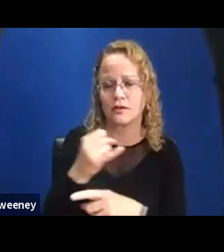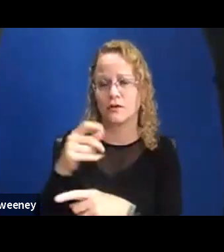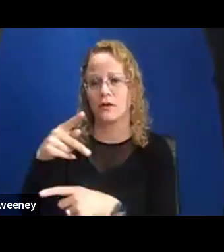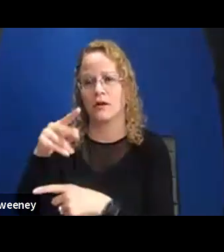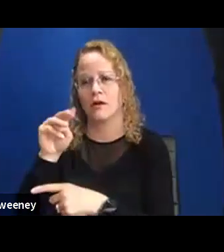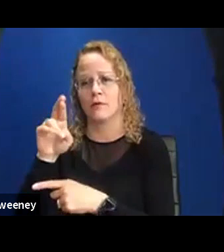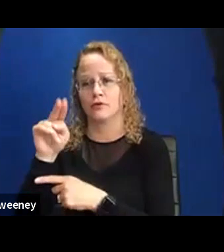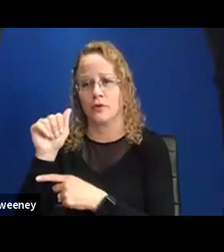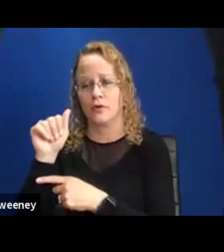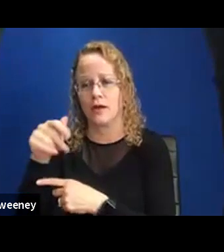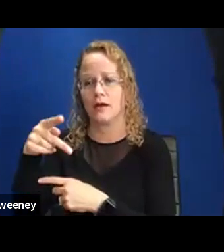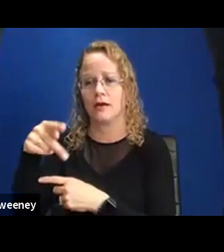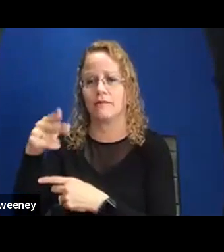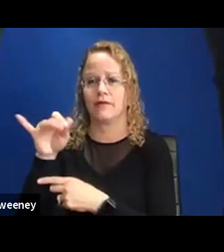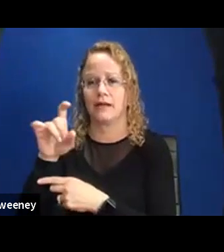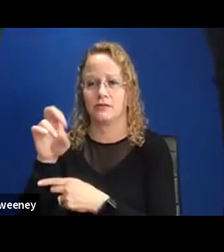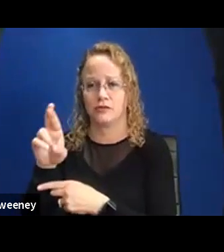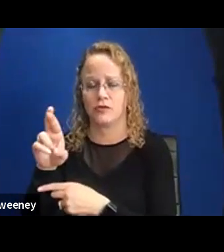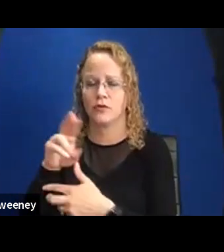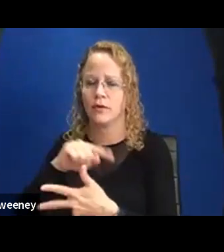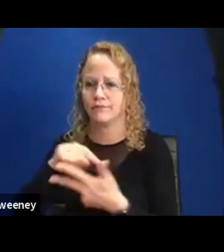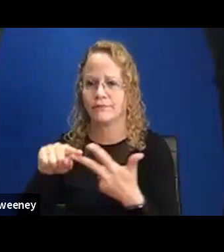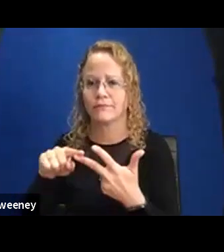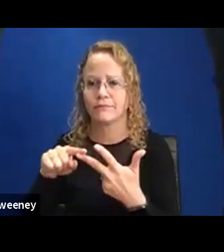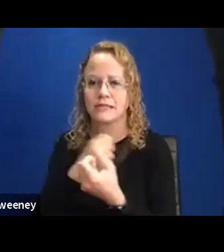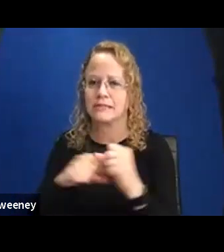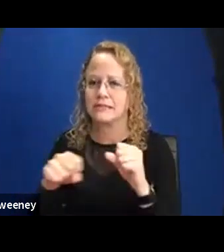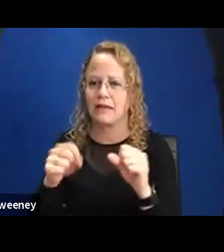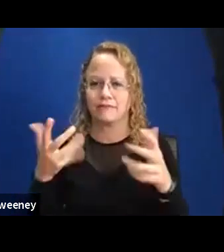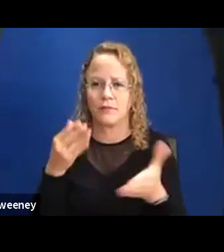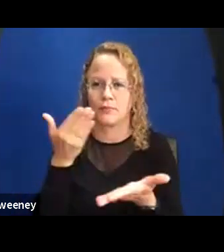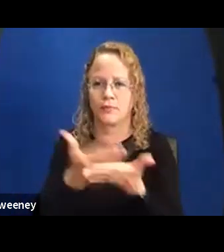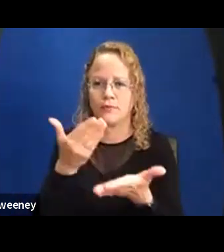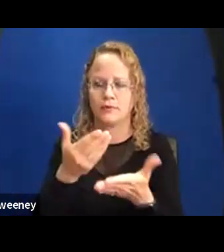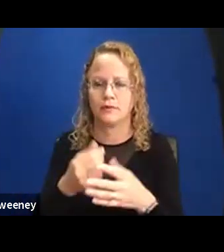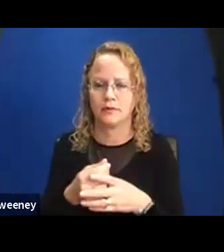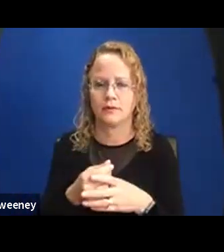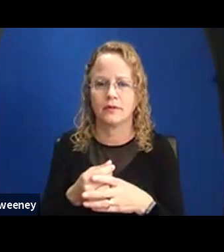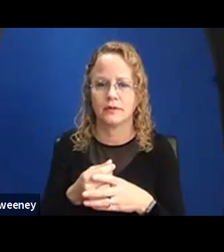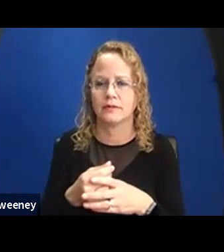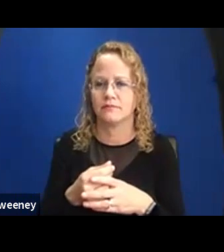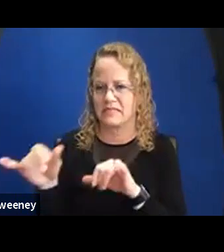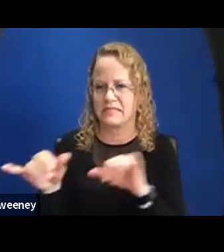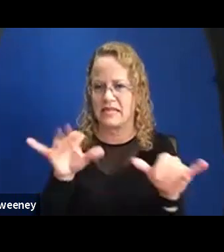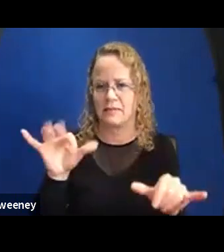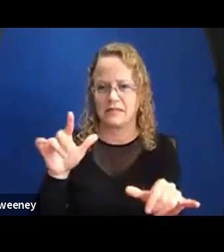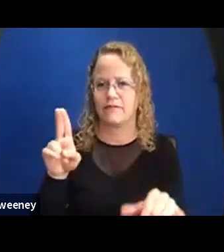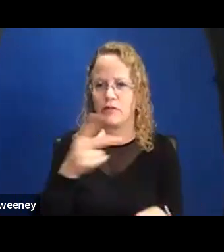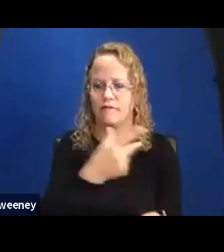Pfizer. The safety has been proven out as it has for the flu vaccine.